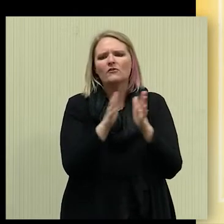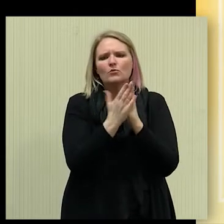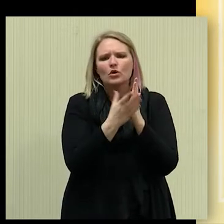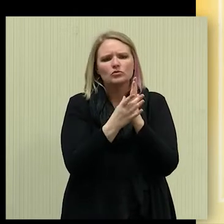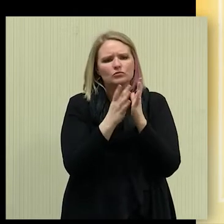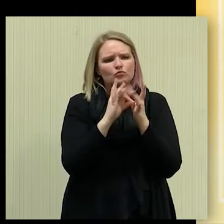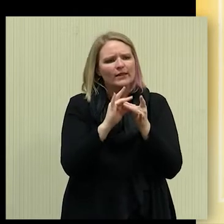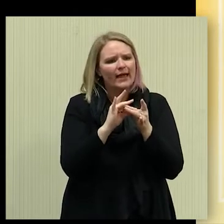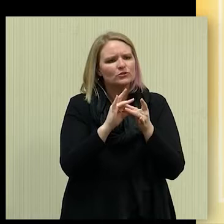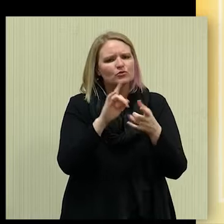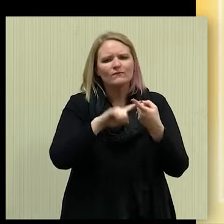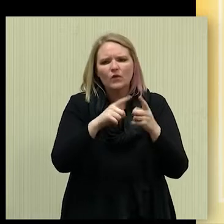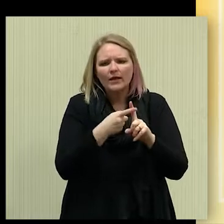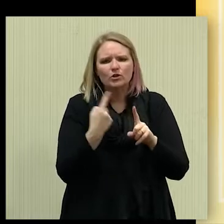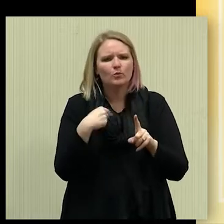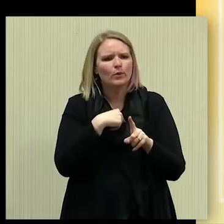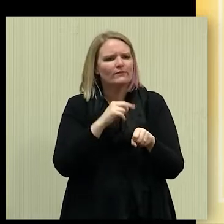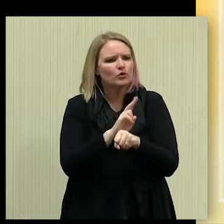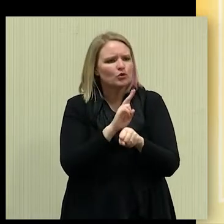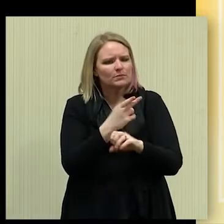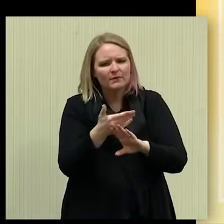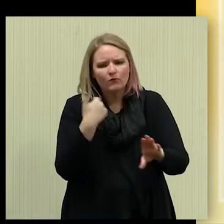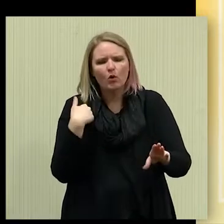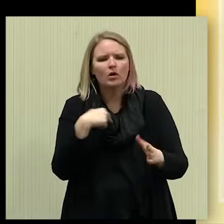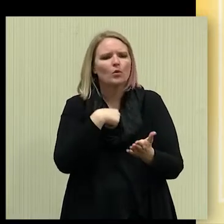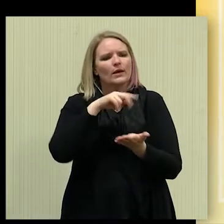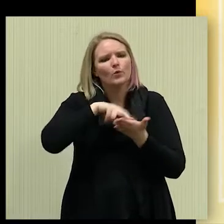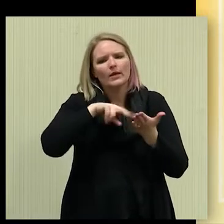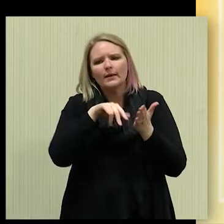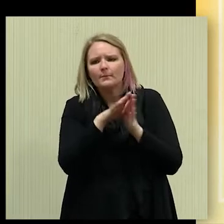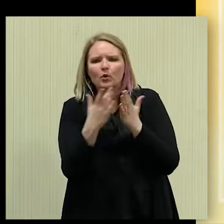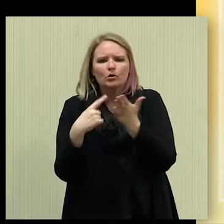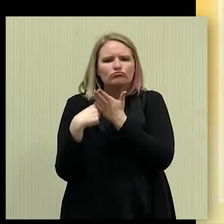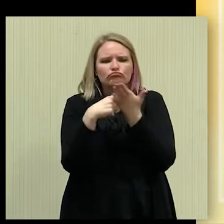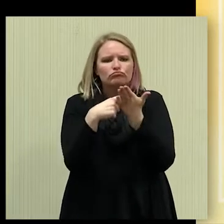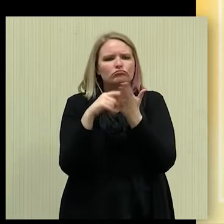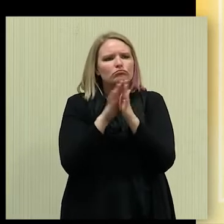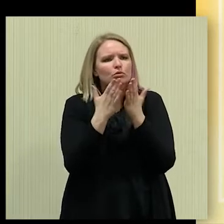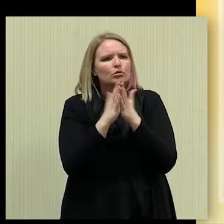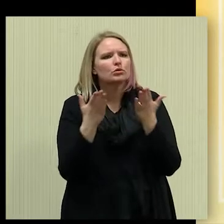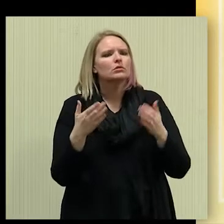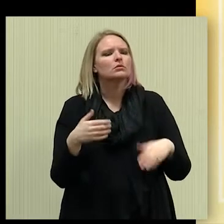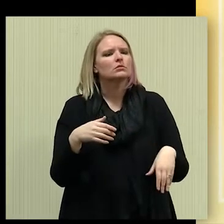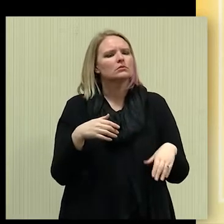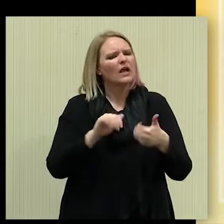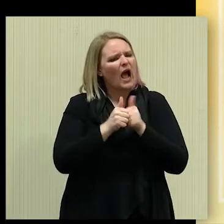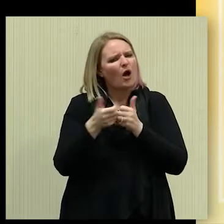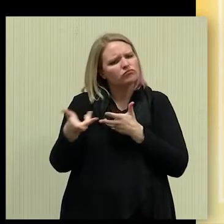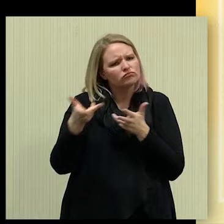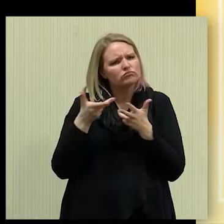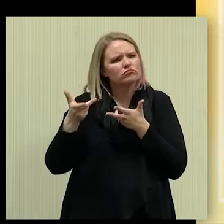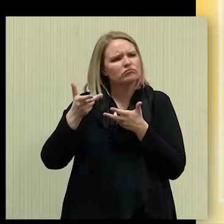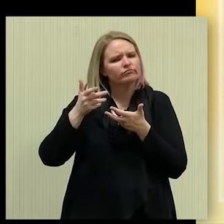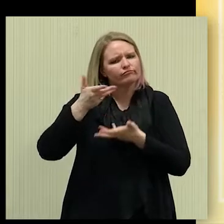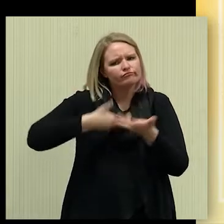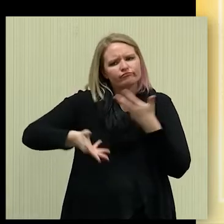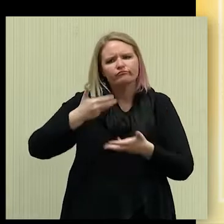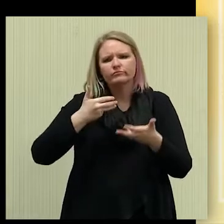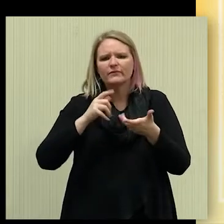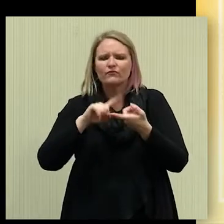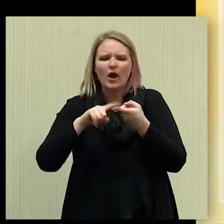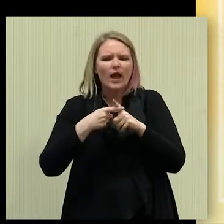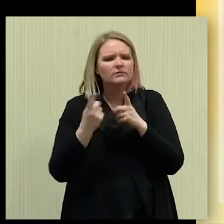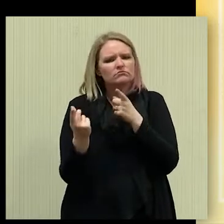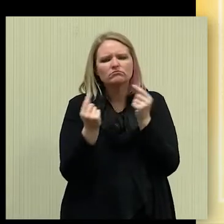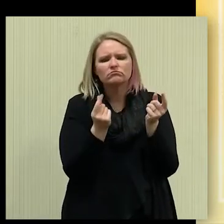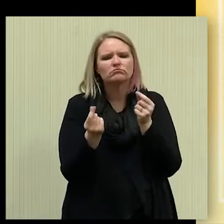about friendships that we've used in the past where we read books and have conversations about how did they treat each other, what did the friends do